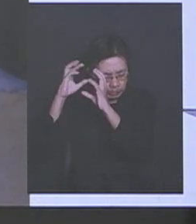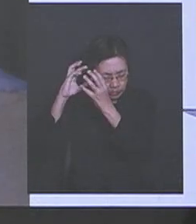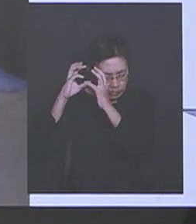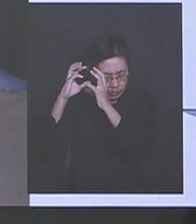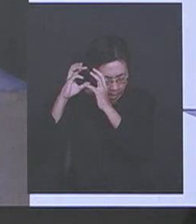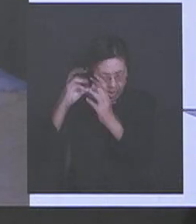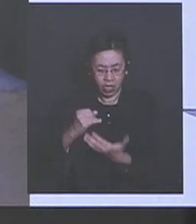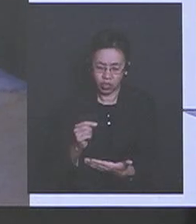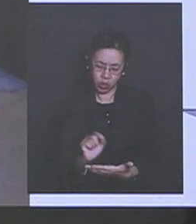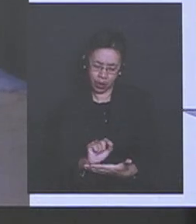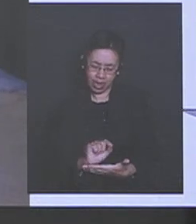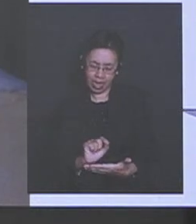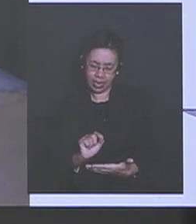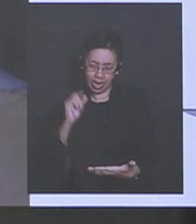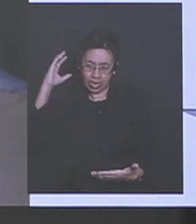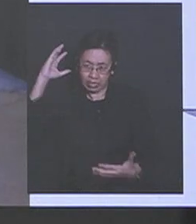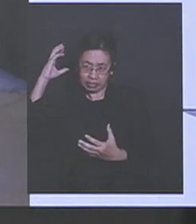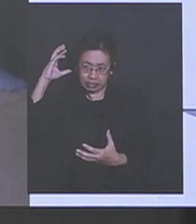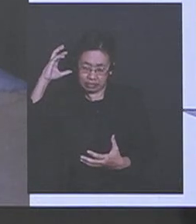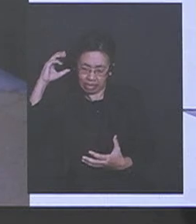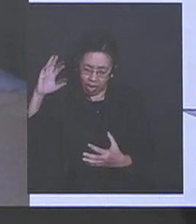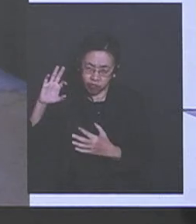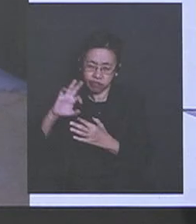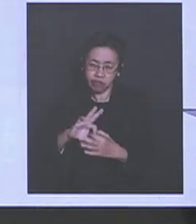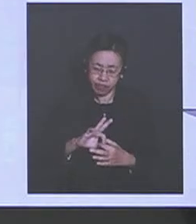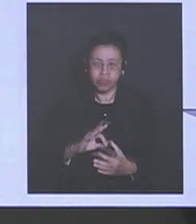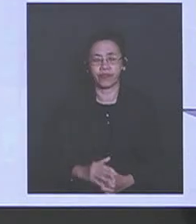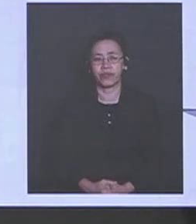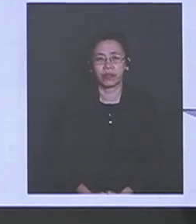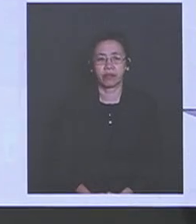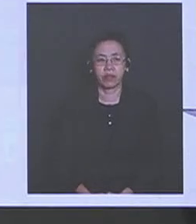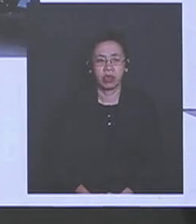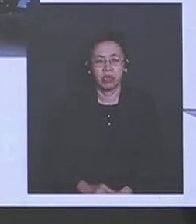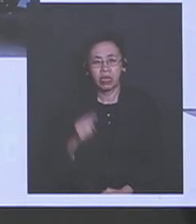just cannot replace. I think it's really an important step in the process.